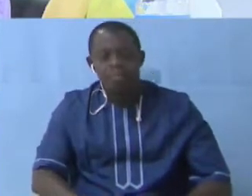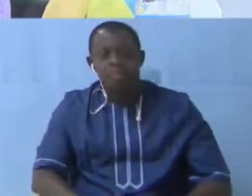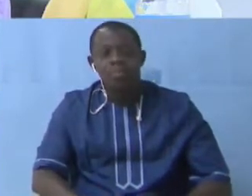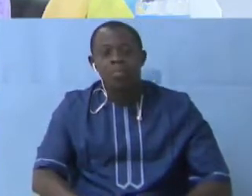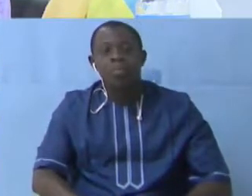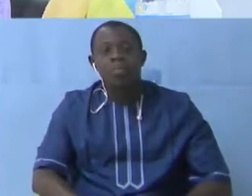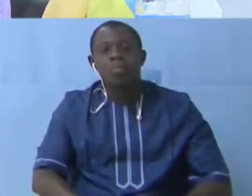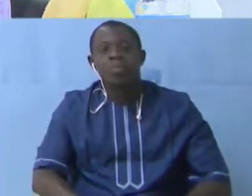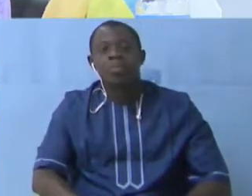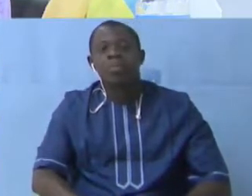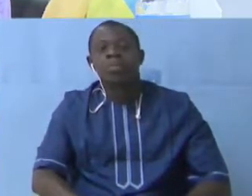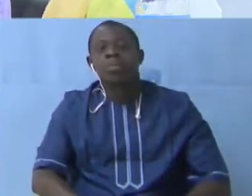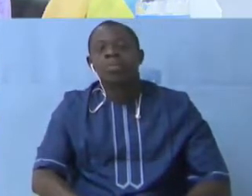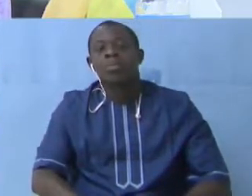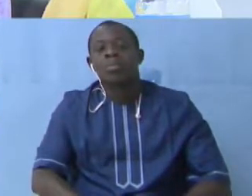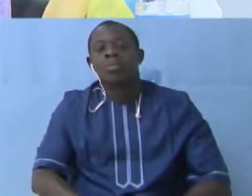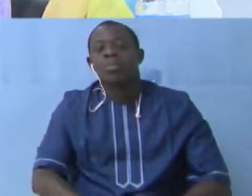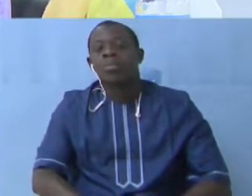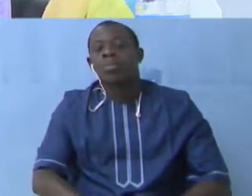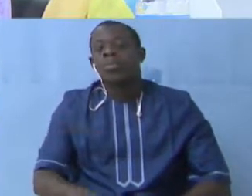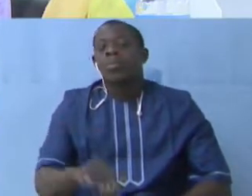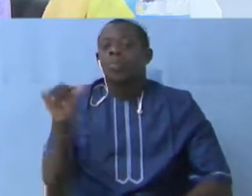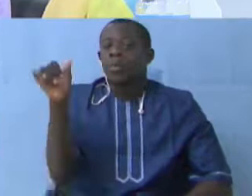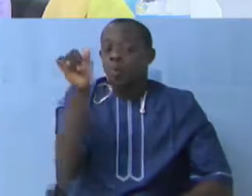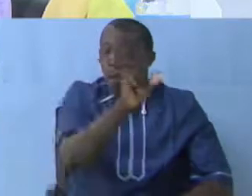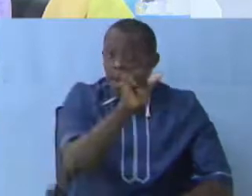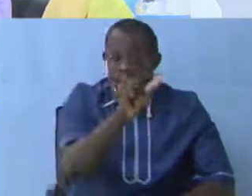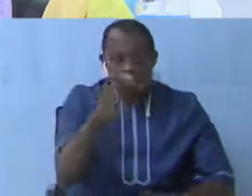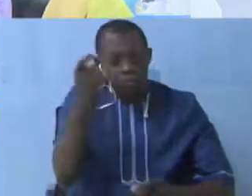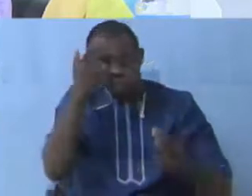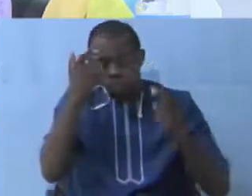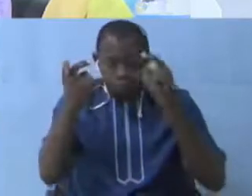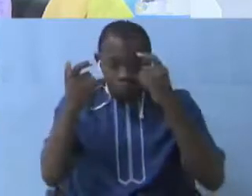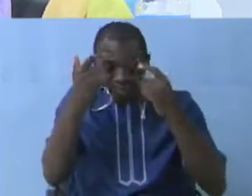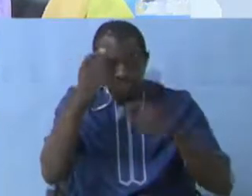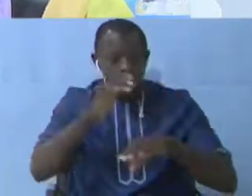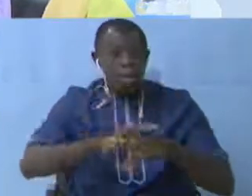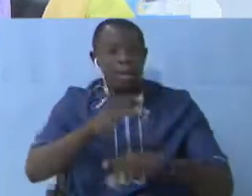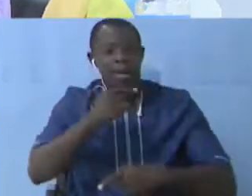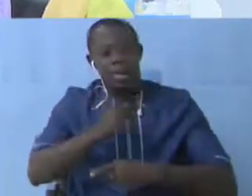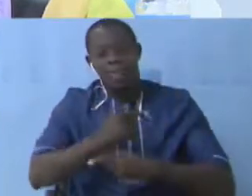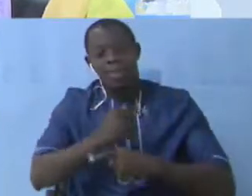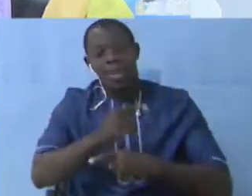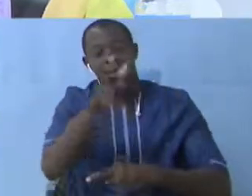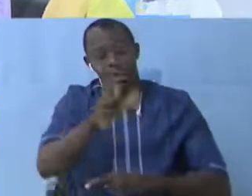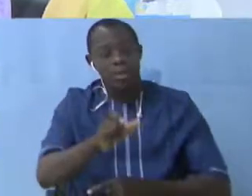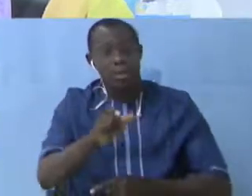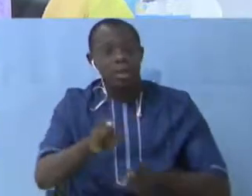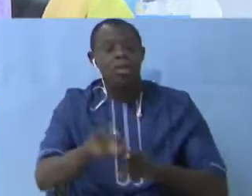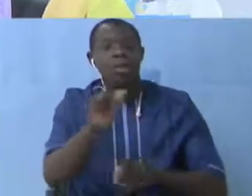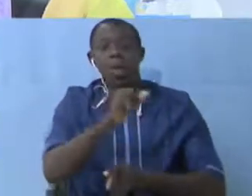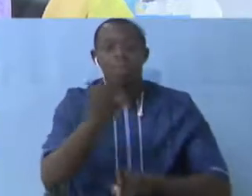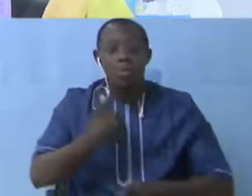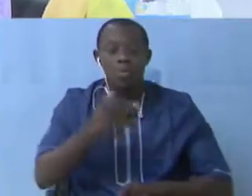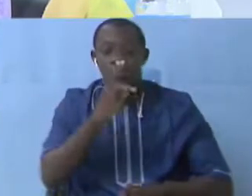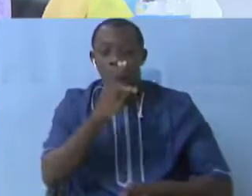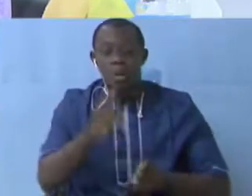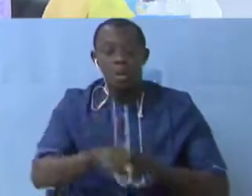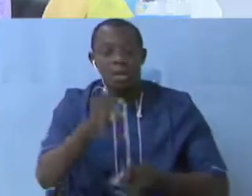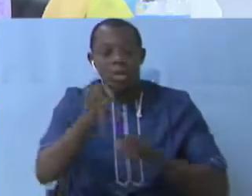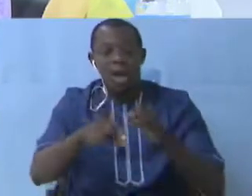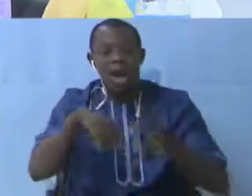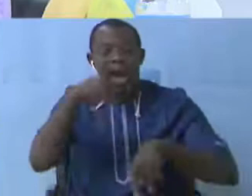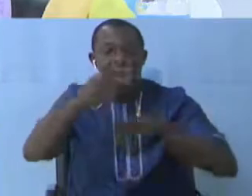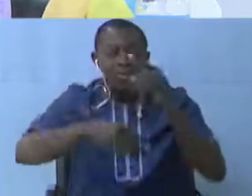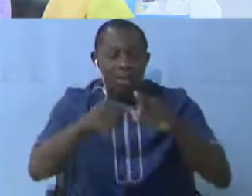Another traumatic moment for Gambians also, and especially those who run after the aborted coup. gannaaw coup boobu